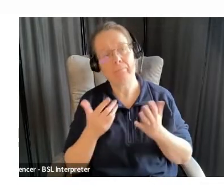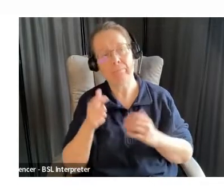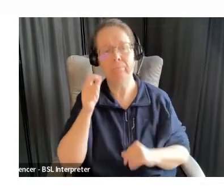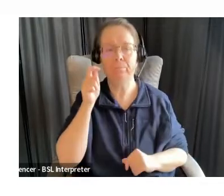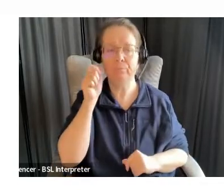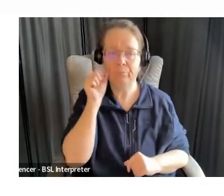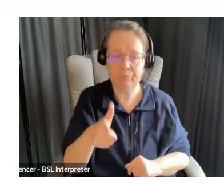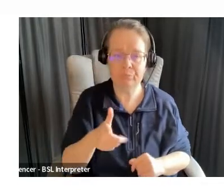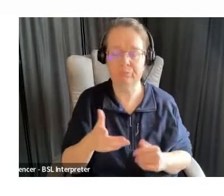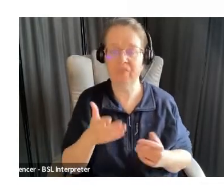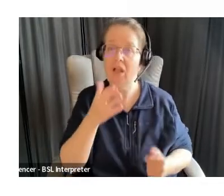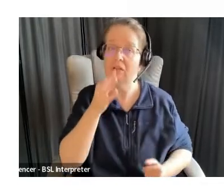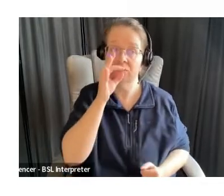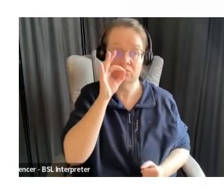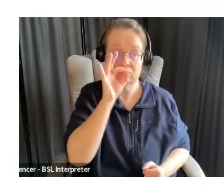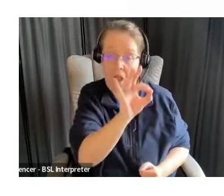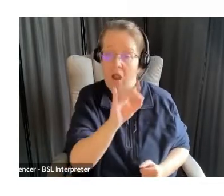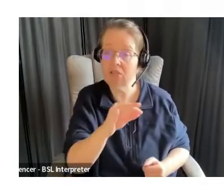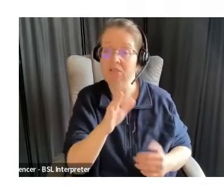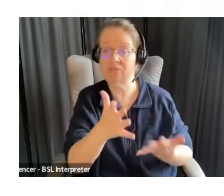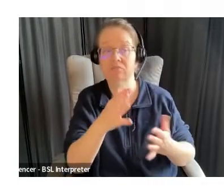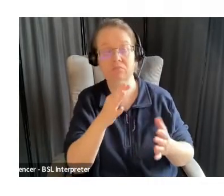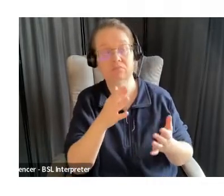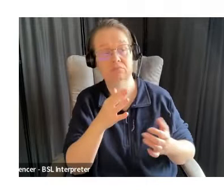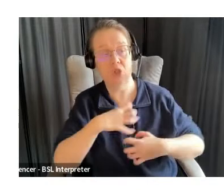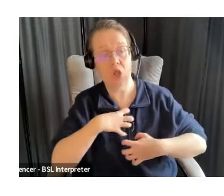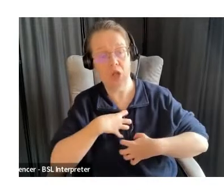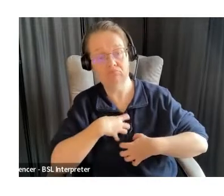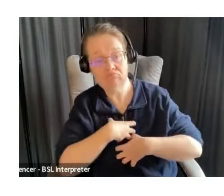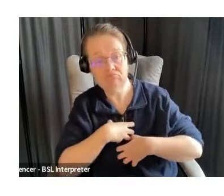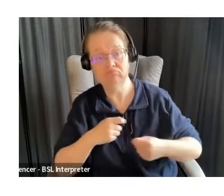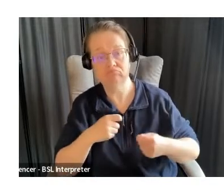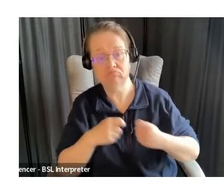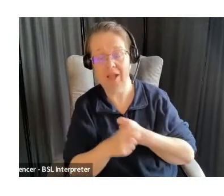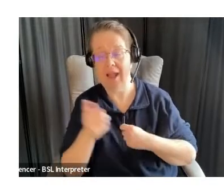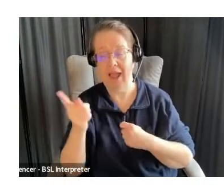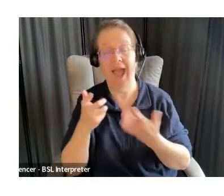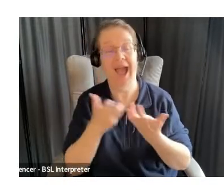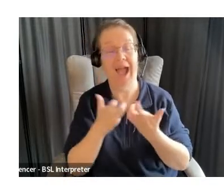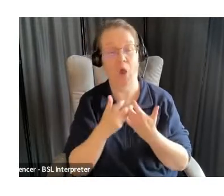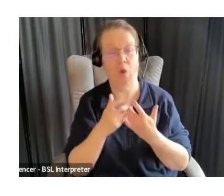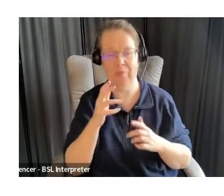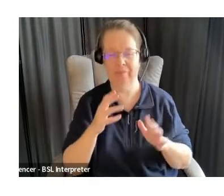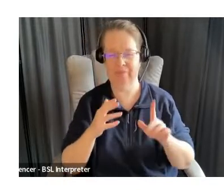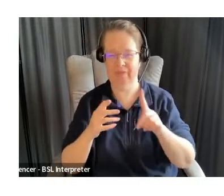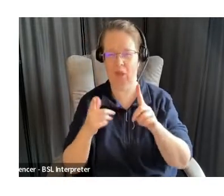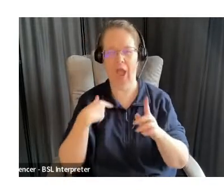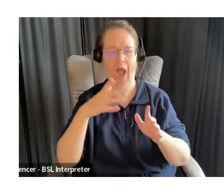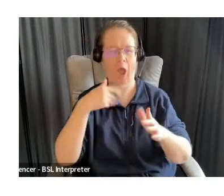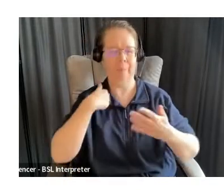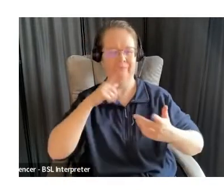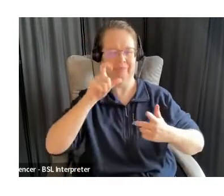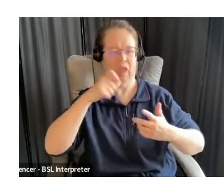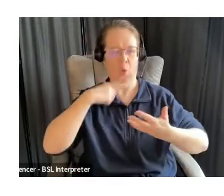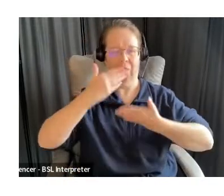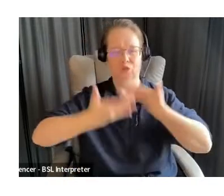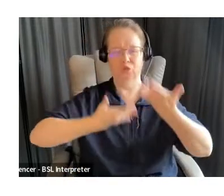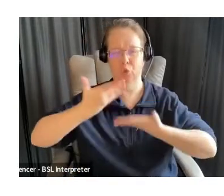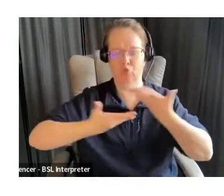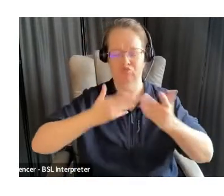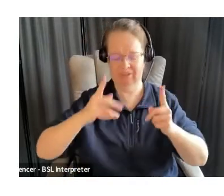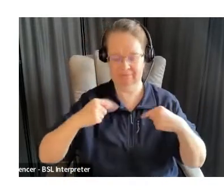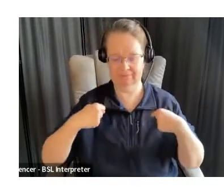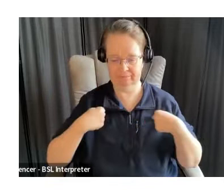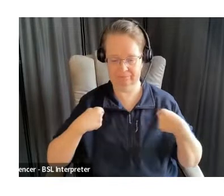asking for or requesting adjustments. Here's a little exercise that you can do. Now, I want to share a little story with you. I had a